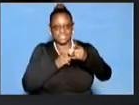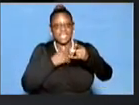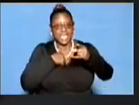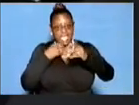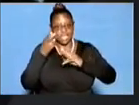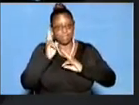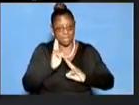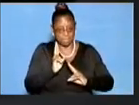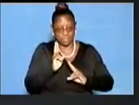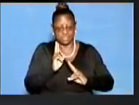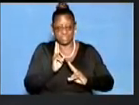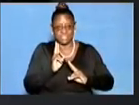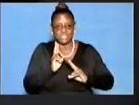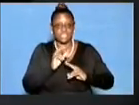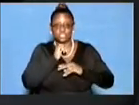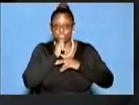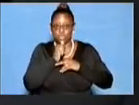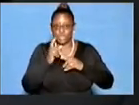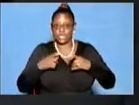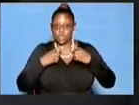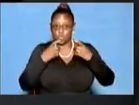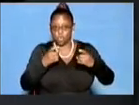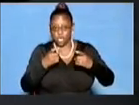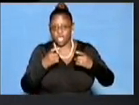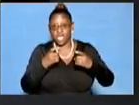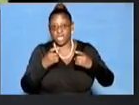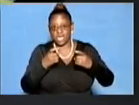I'm humble. It's not an award that's really